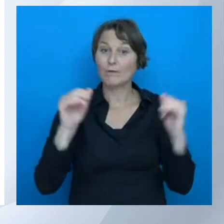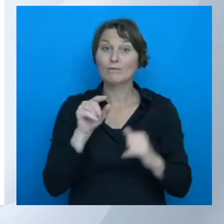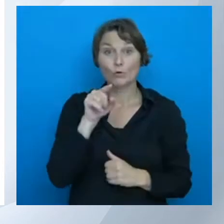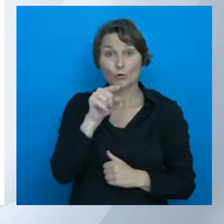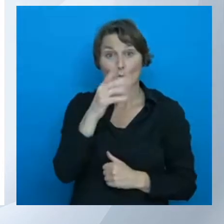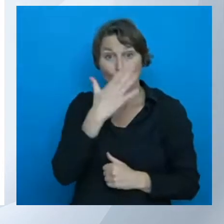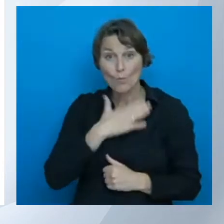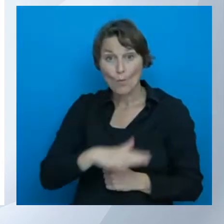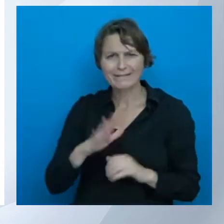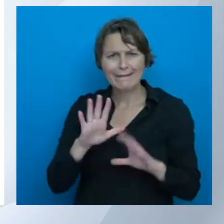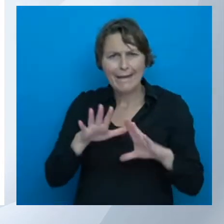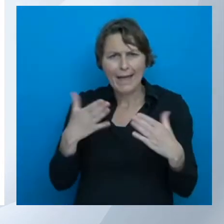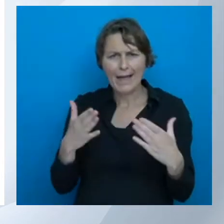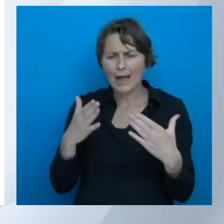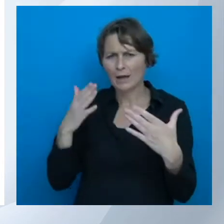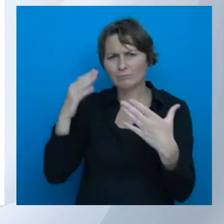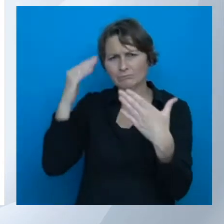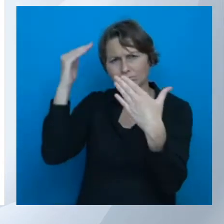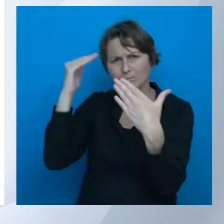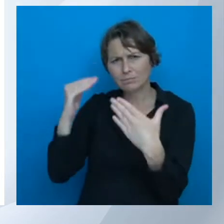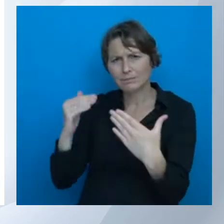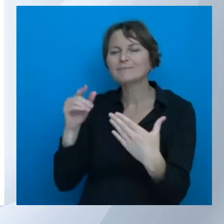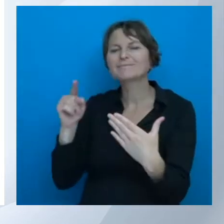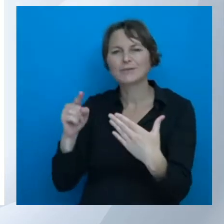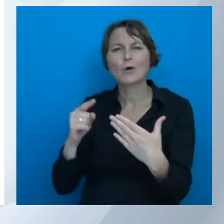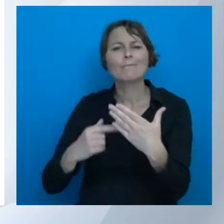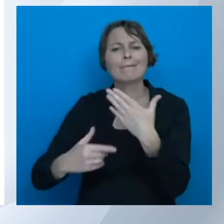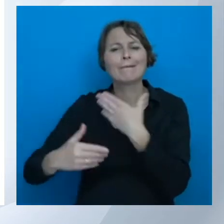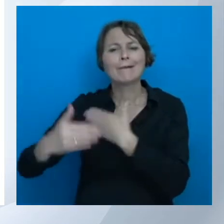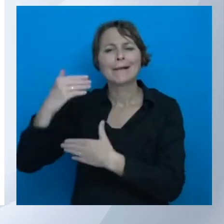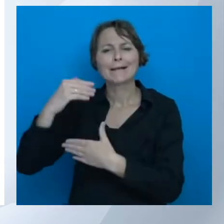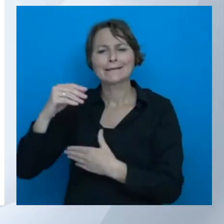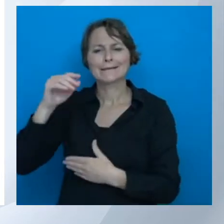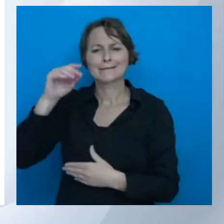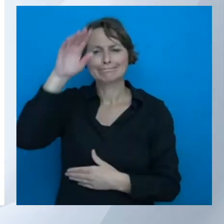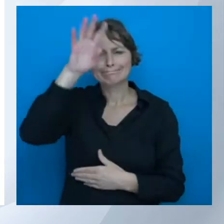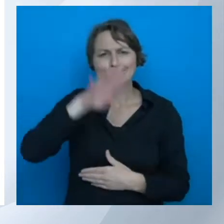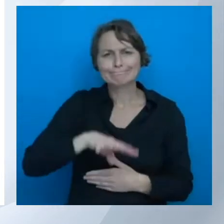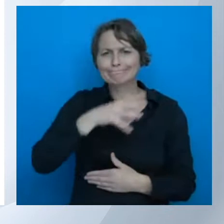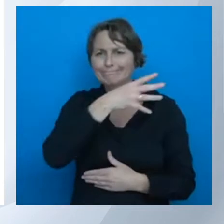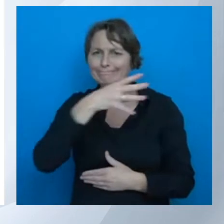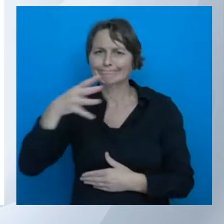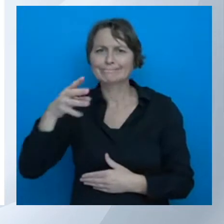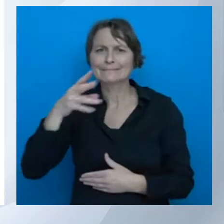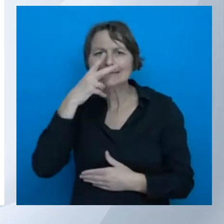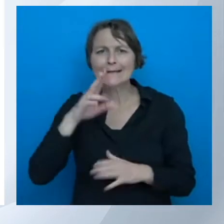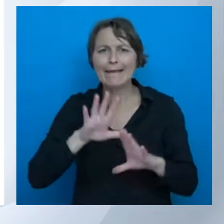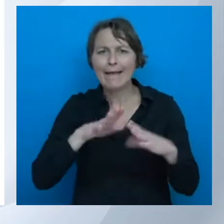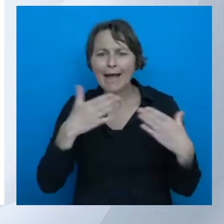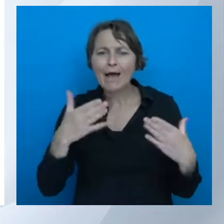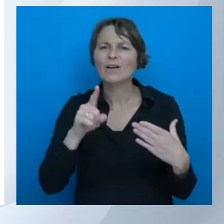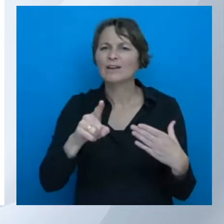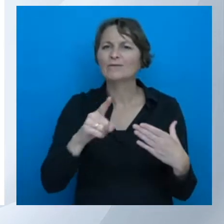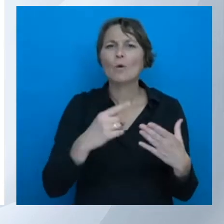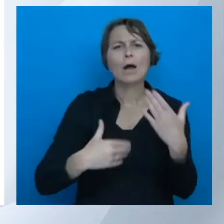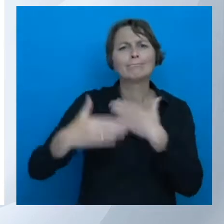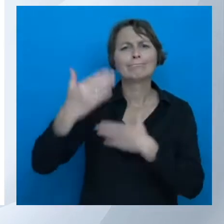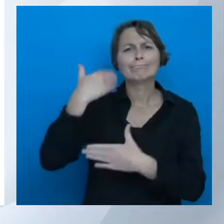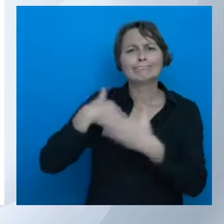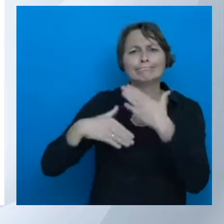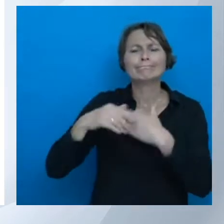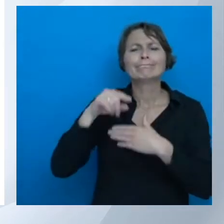recommend using the classical text explainer when using more classical machine learning models for natural language